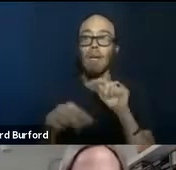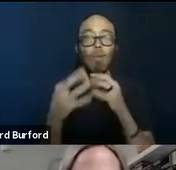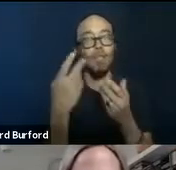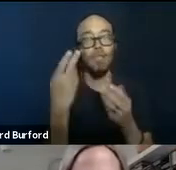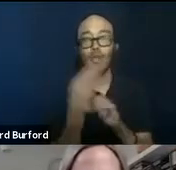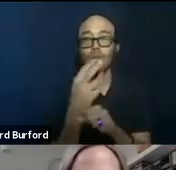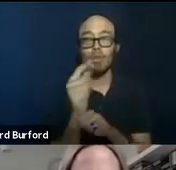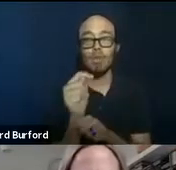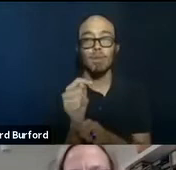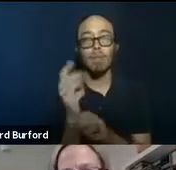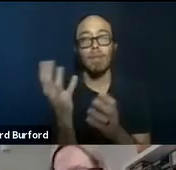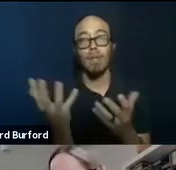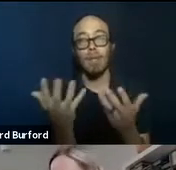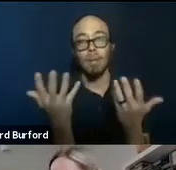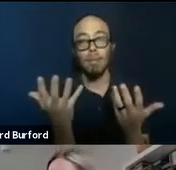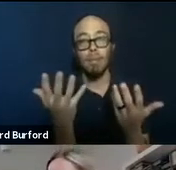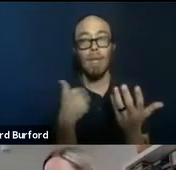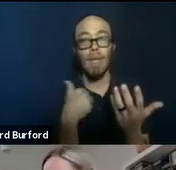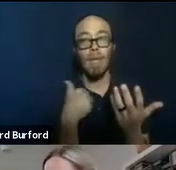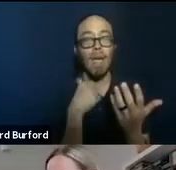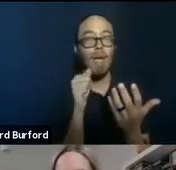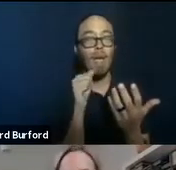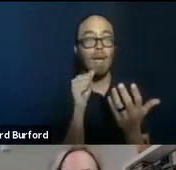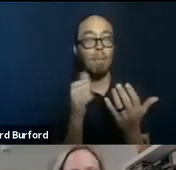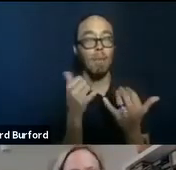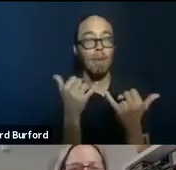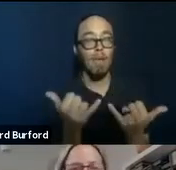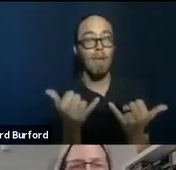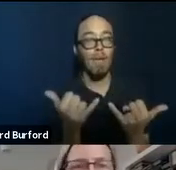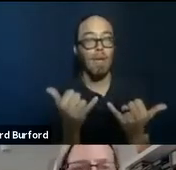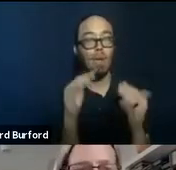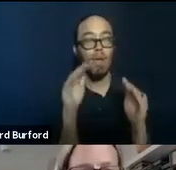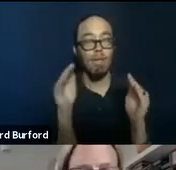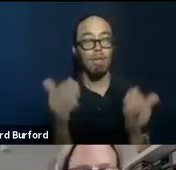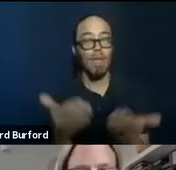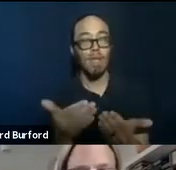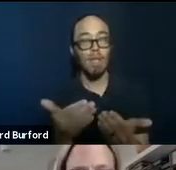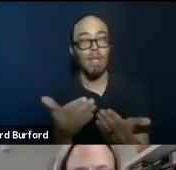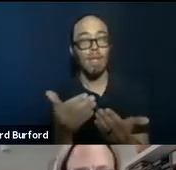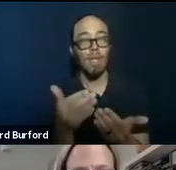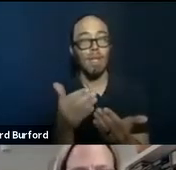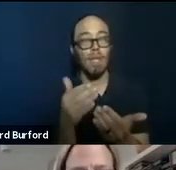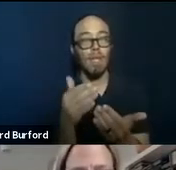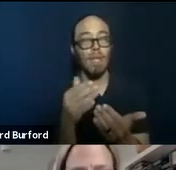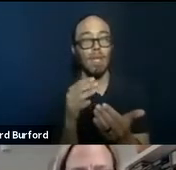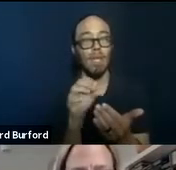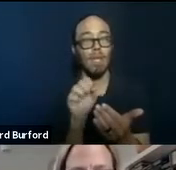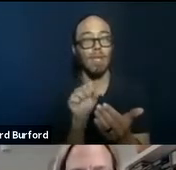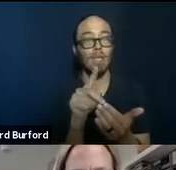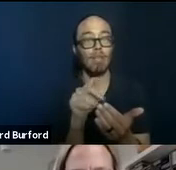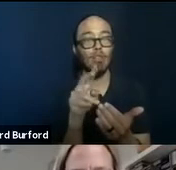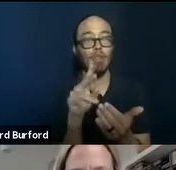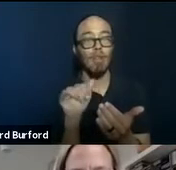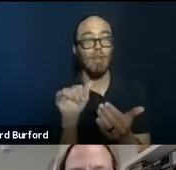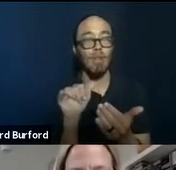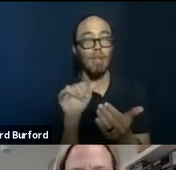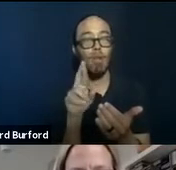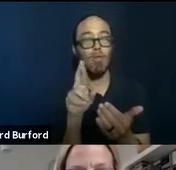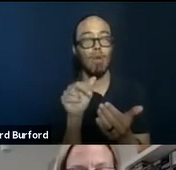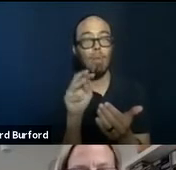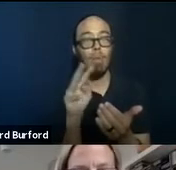it. I am now inviting Honorable Secretary Raman Sankara from